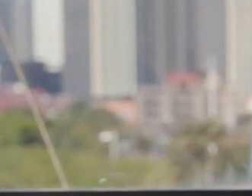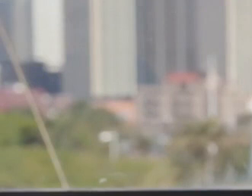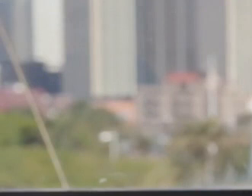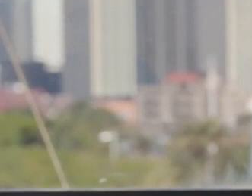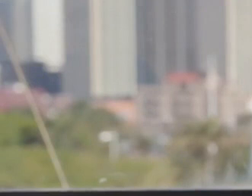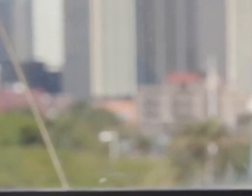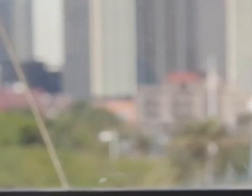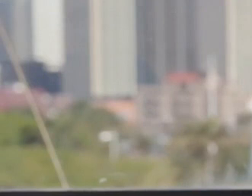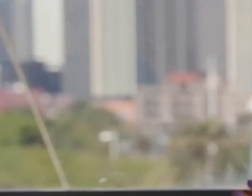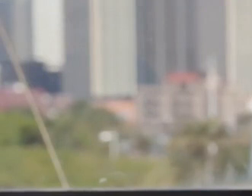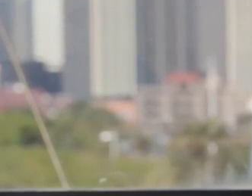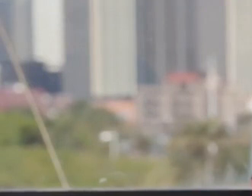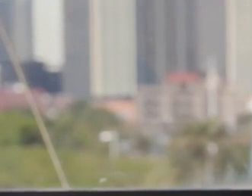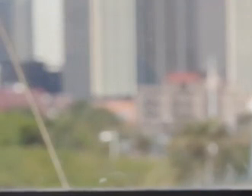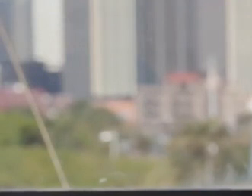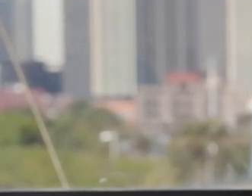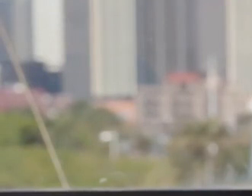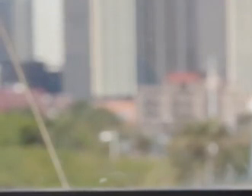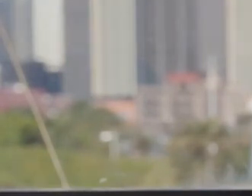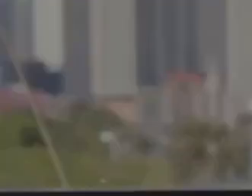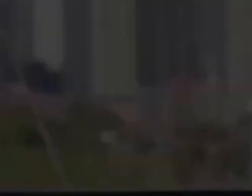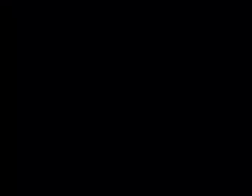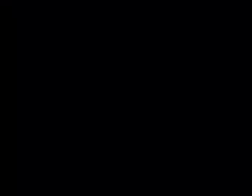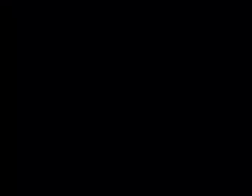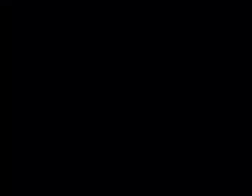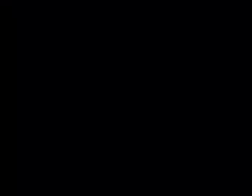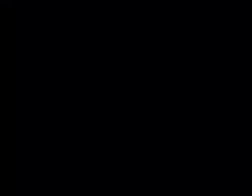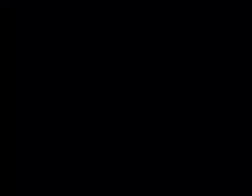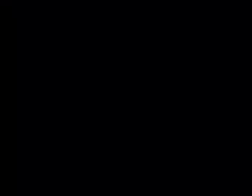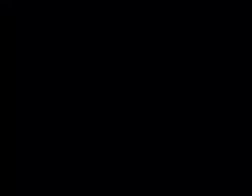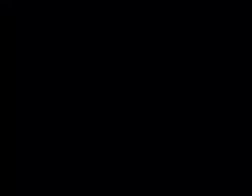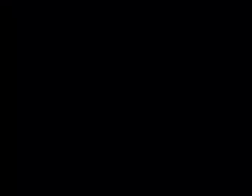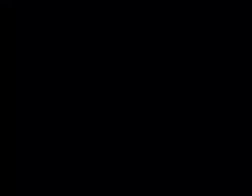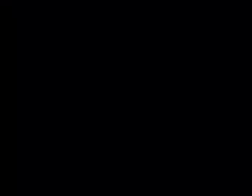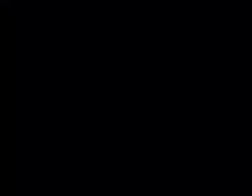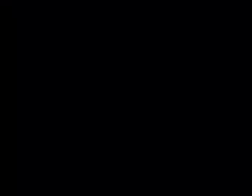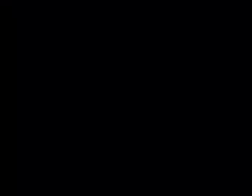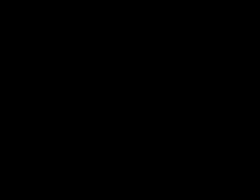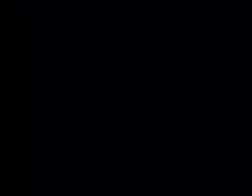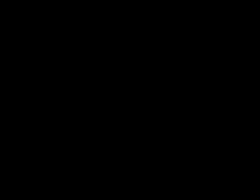own situation. The solution lies with us.